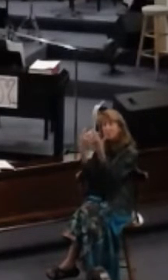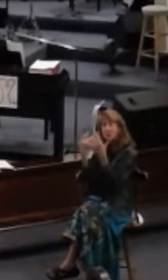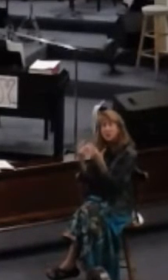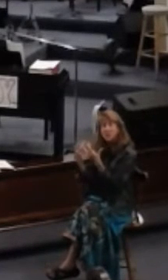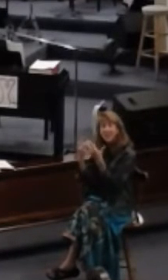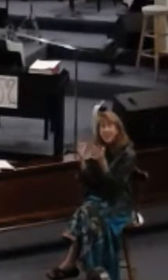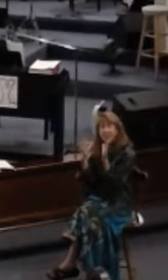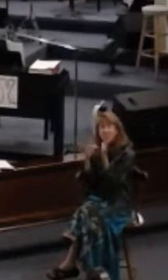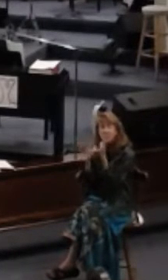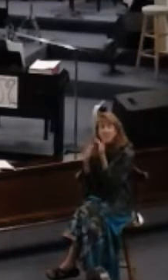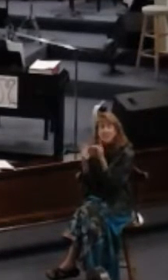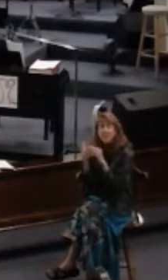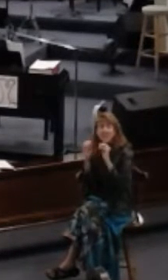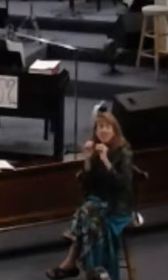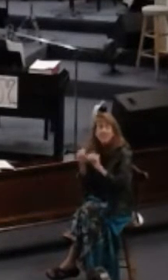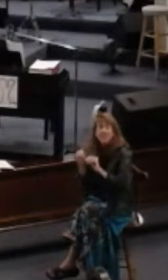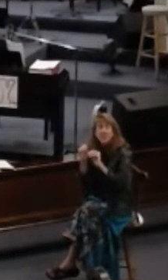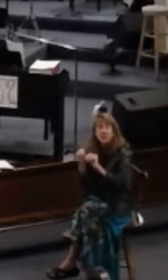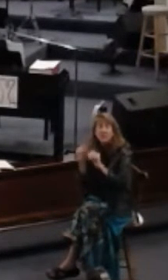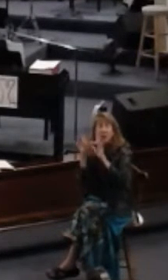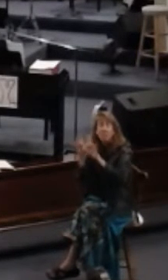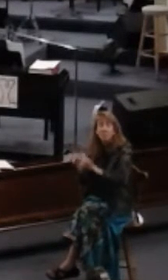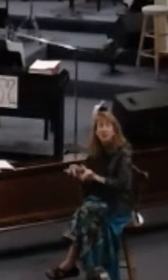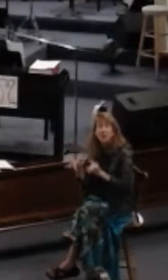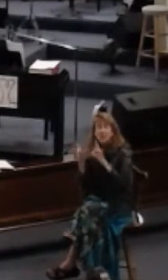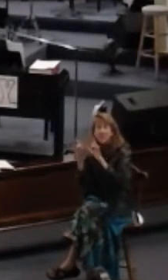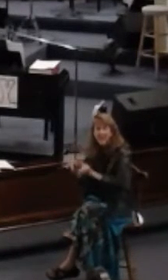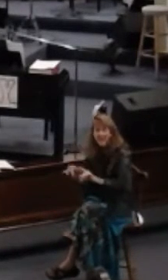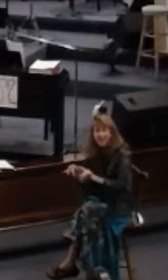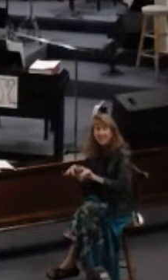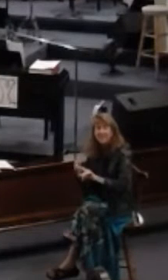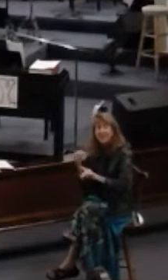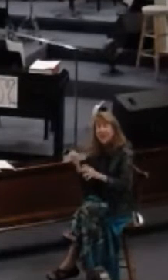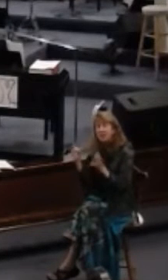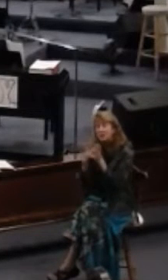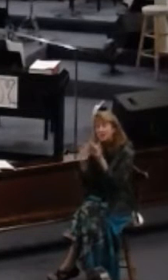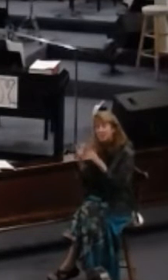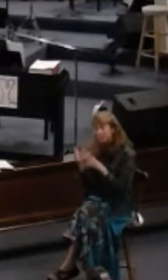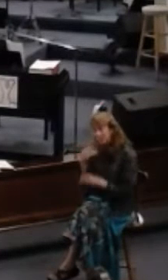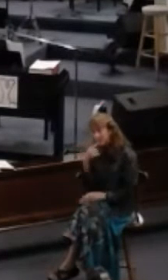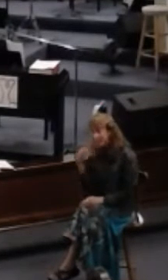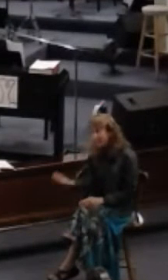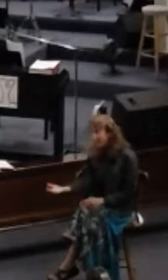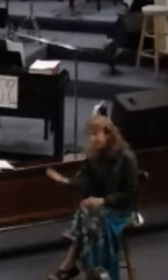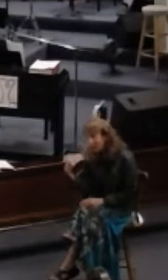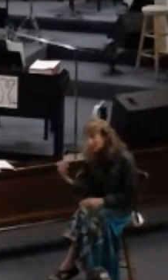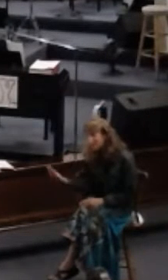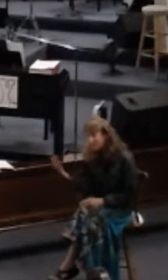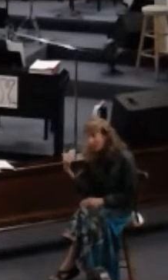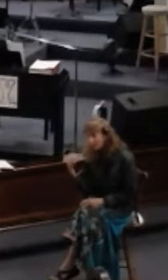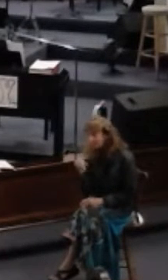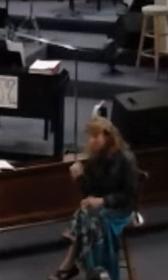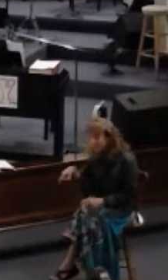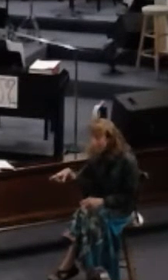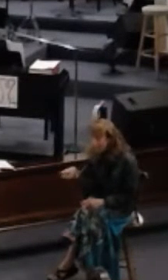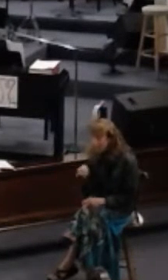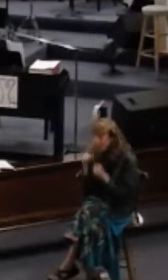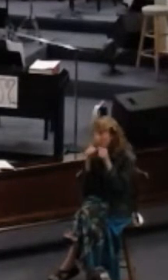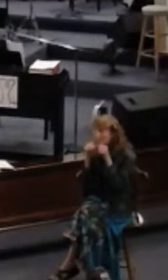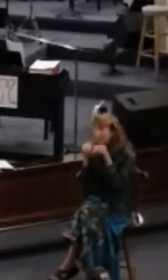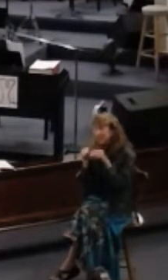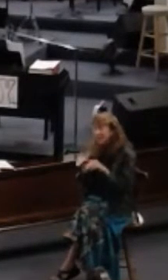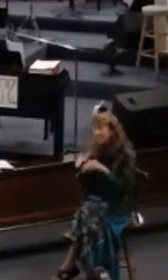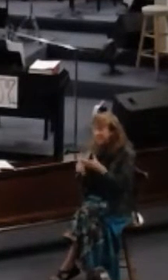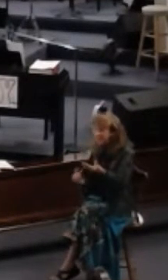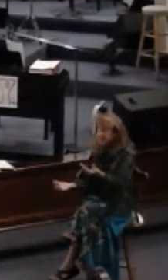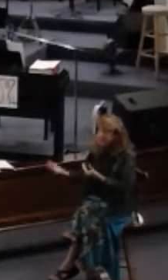taught them that in the last judgment, he would say to some people, "Come, you who are blessed by my Father,